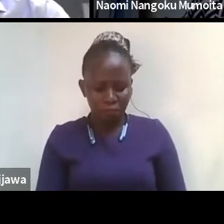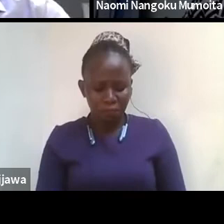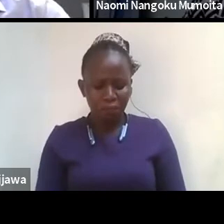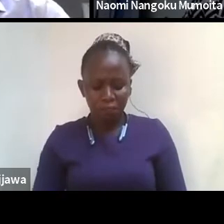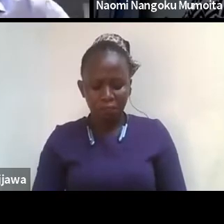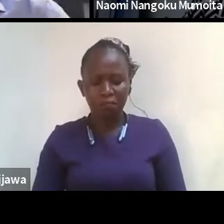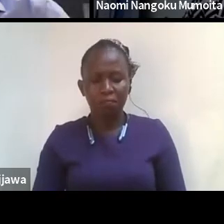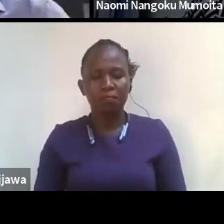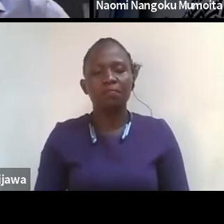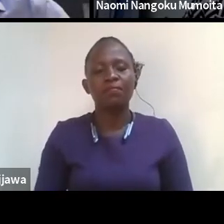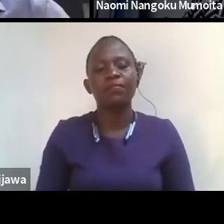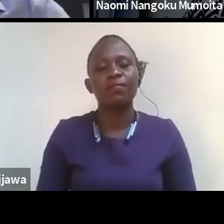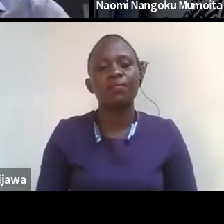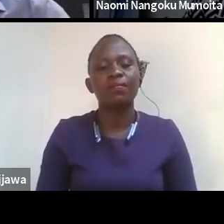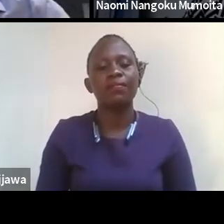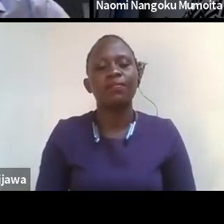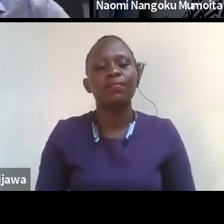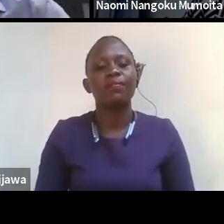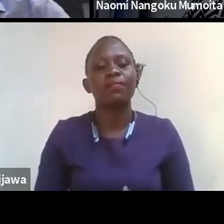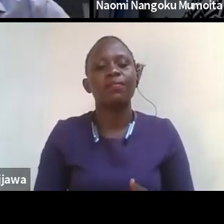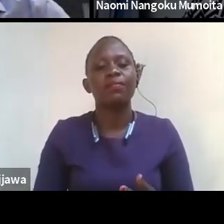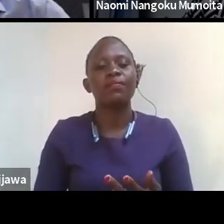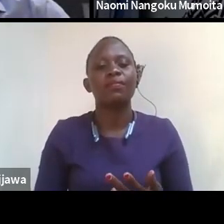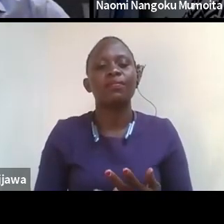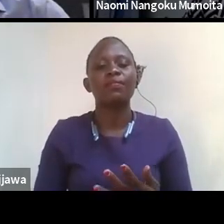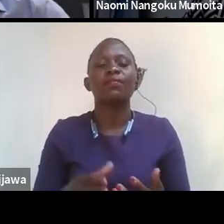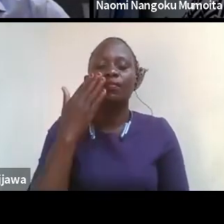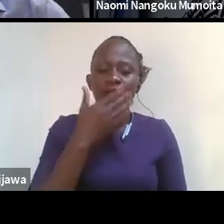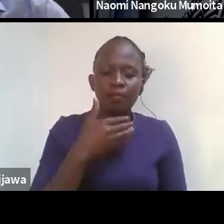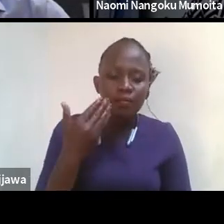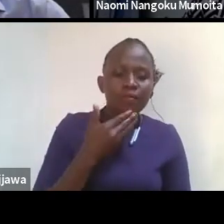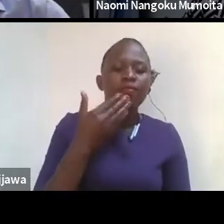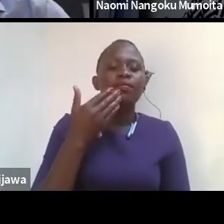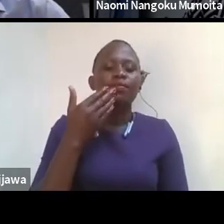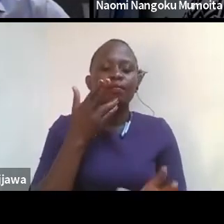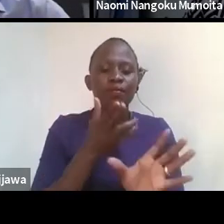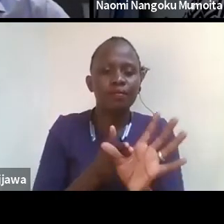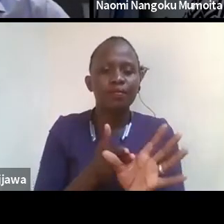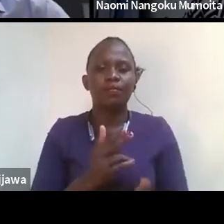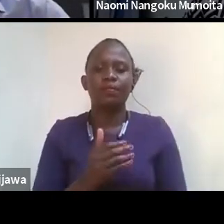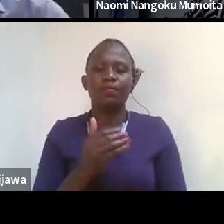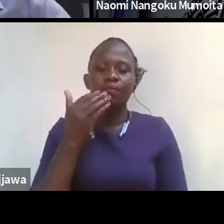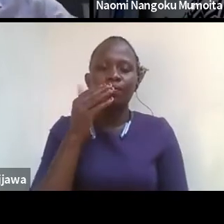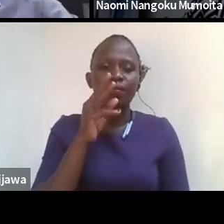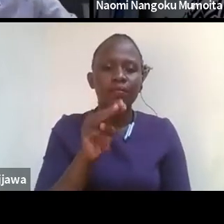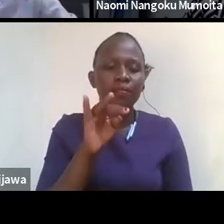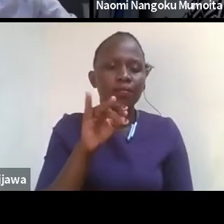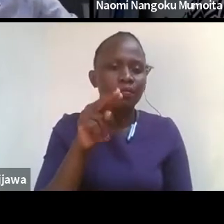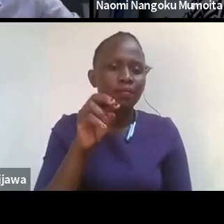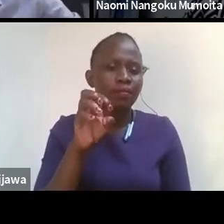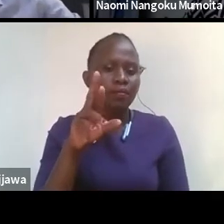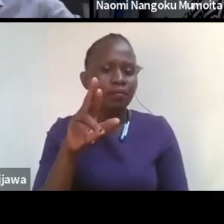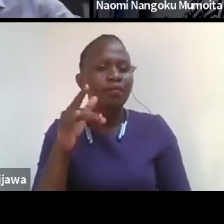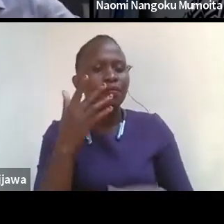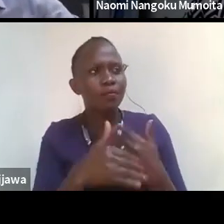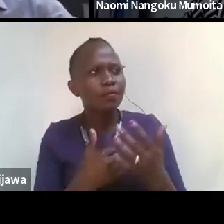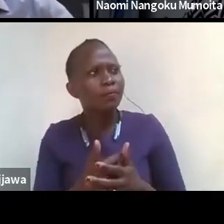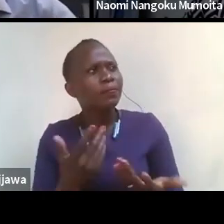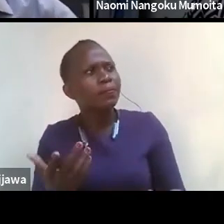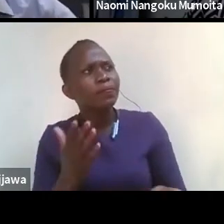gas, minerals, that side, to enterprise and entrepreneurship, specifically for startups and SMEs, is something I find very